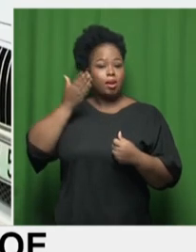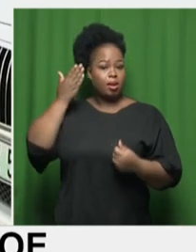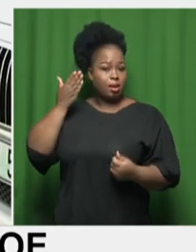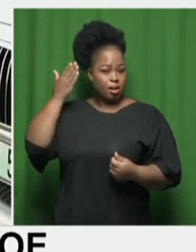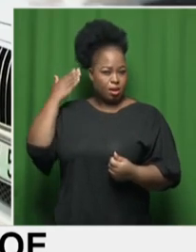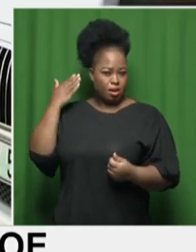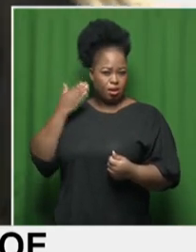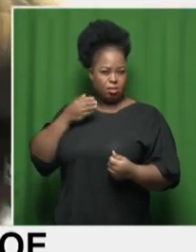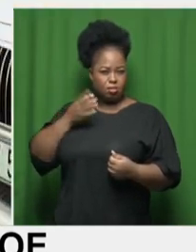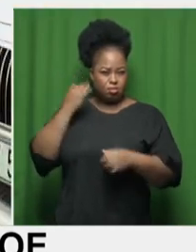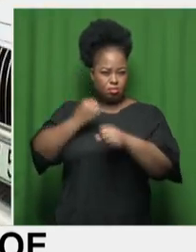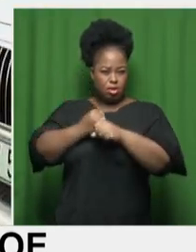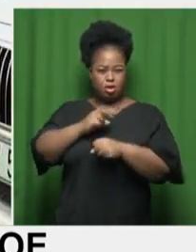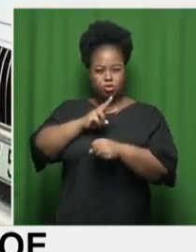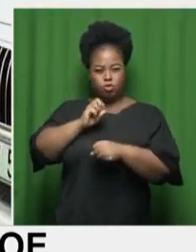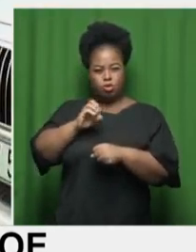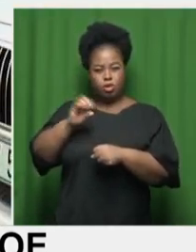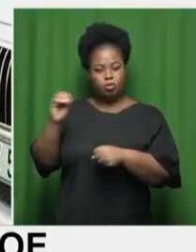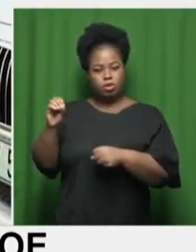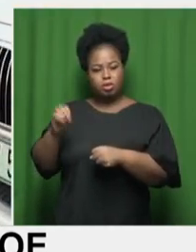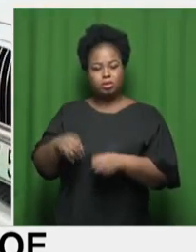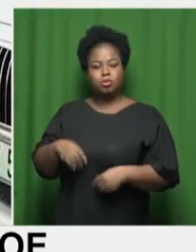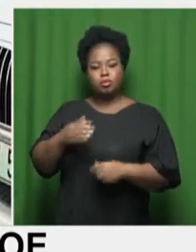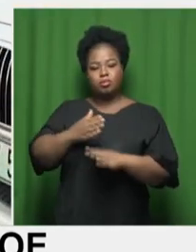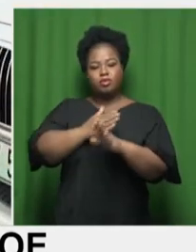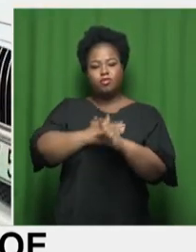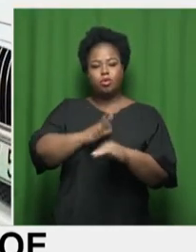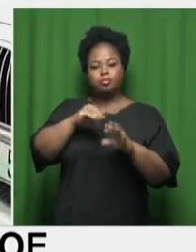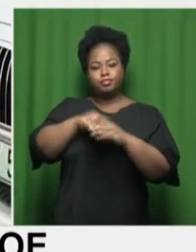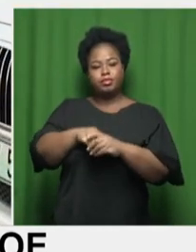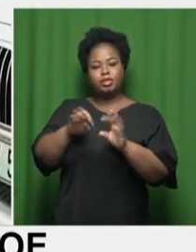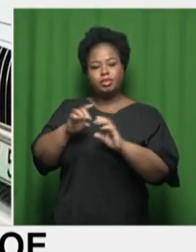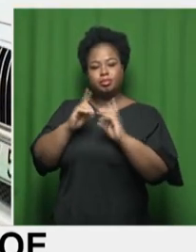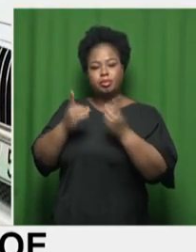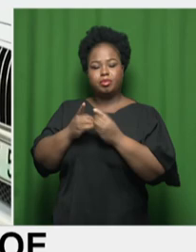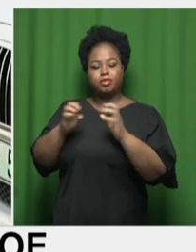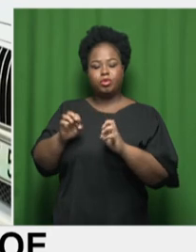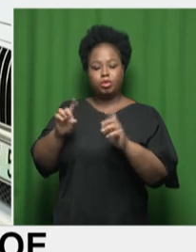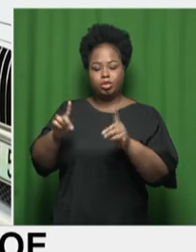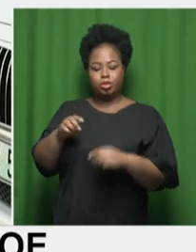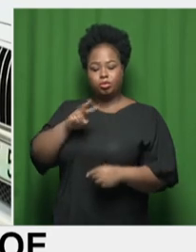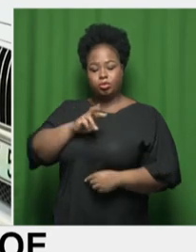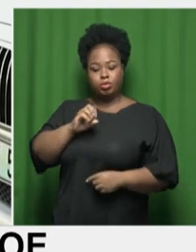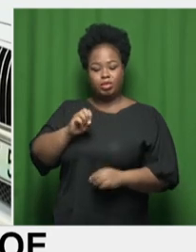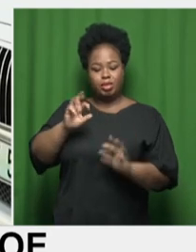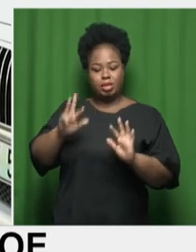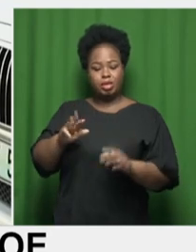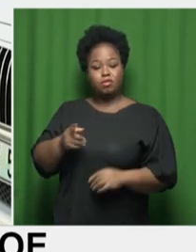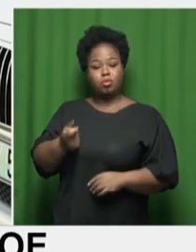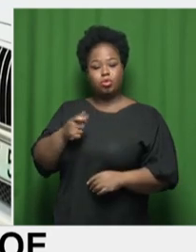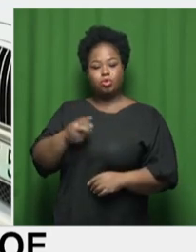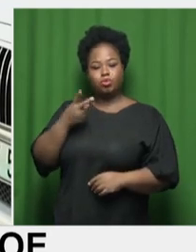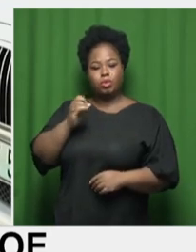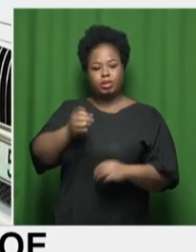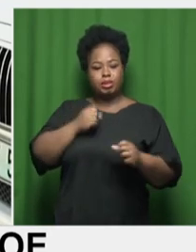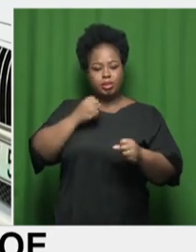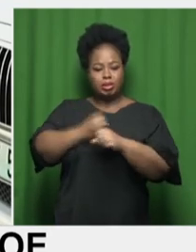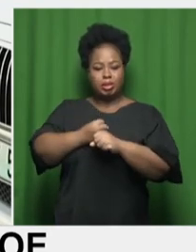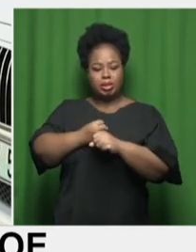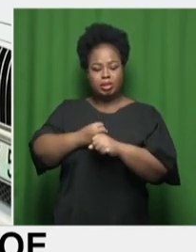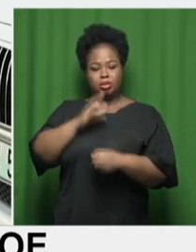in various portfolios before they came to the Department of Education in 2009. For about 20 years, he has been